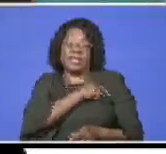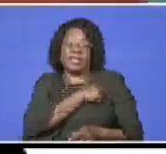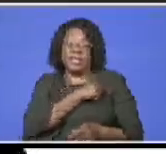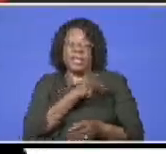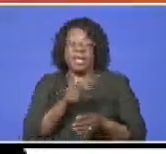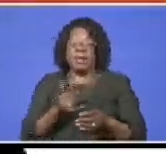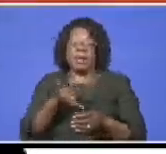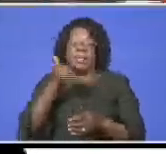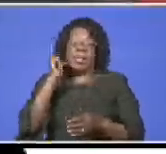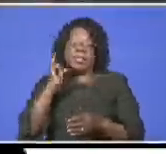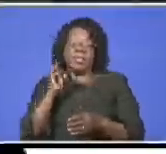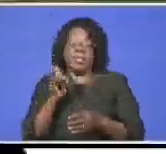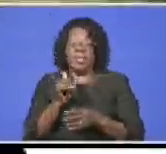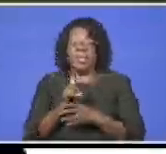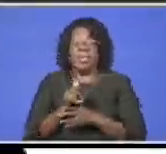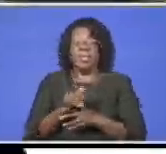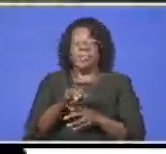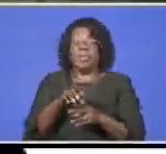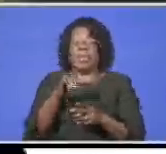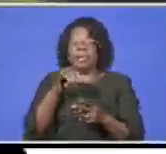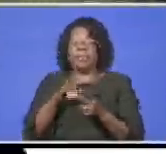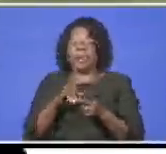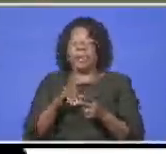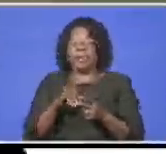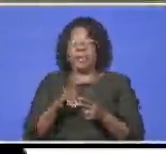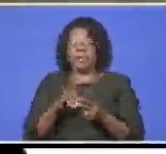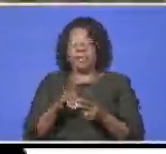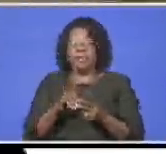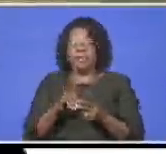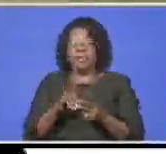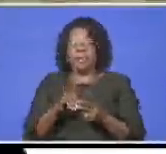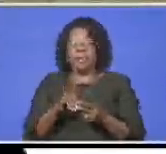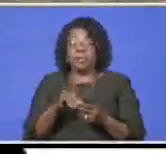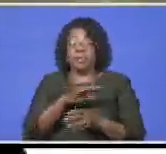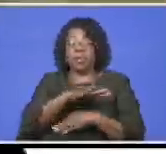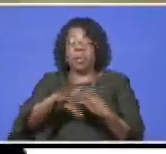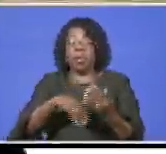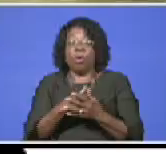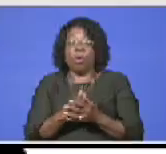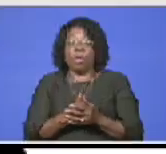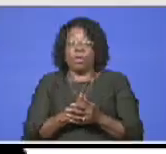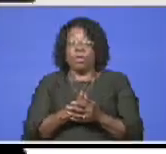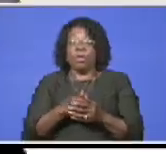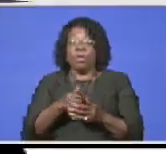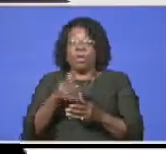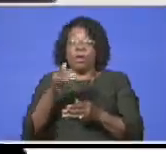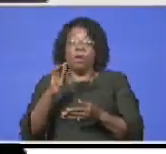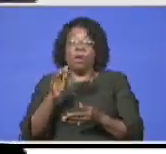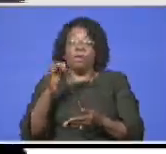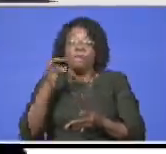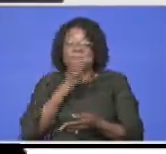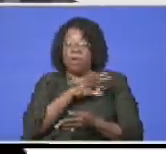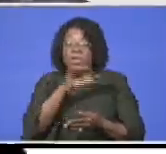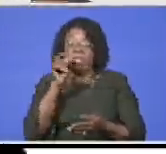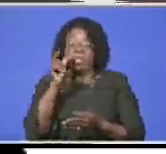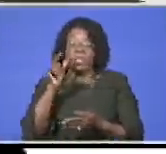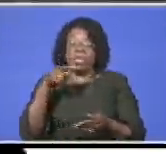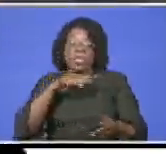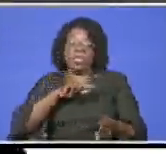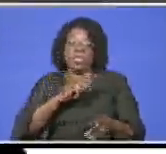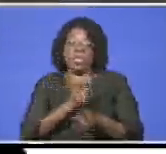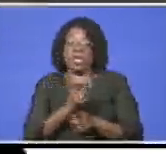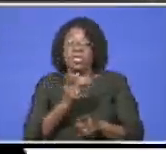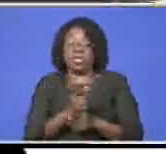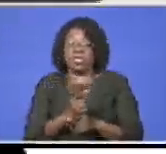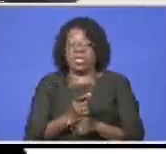him yesterday, his alleged bride for hire, Janelle Brown, confessed to all 12 charges, including conspiracy and possession of